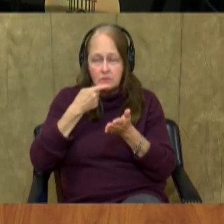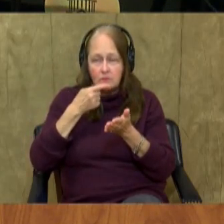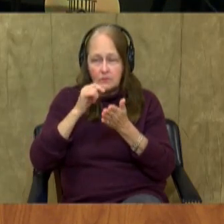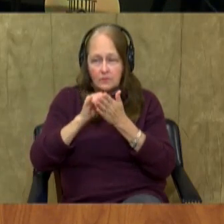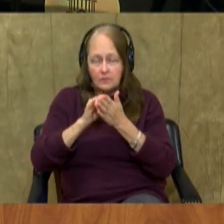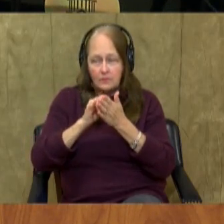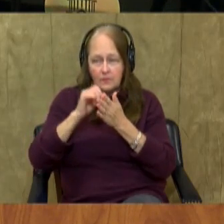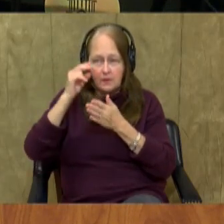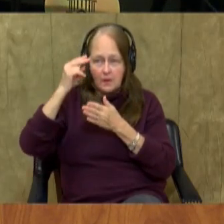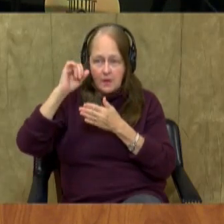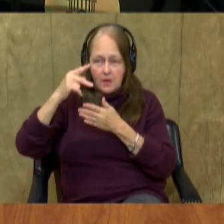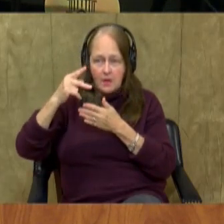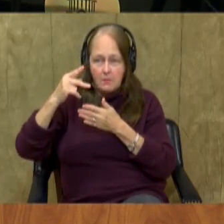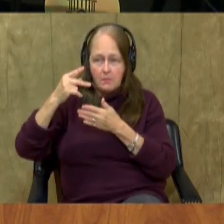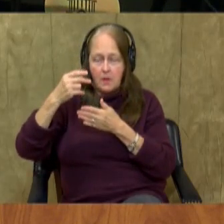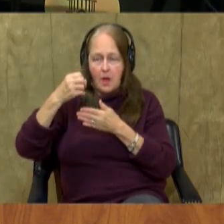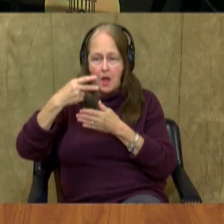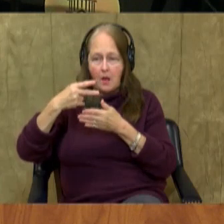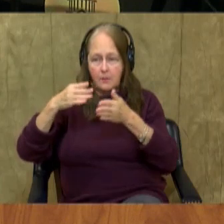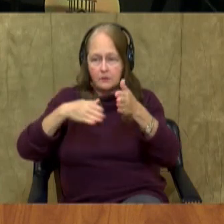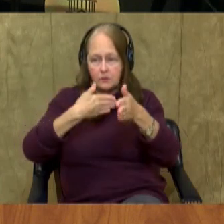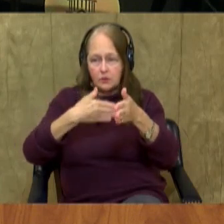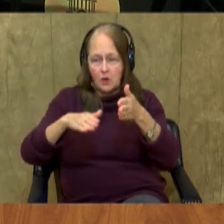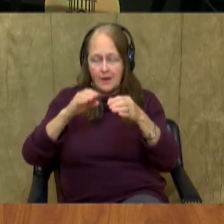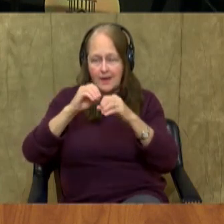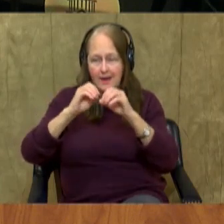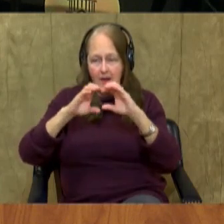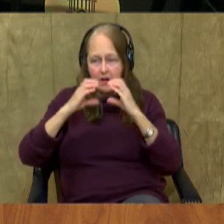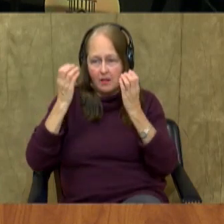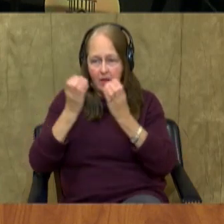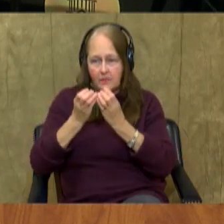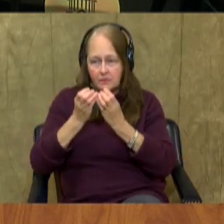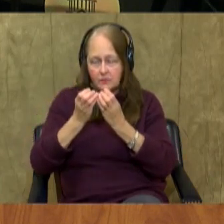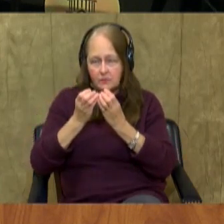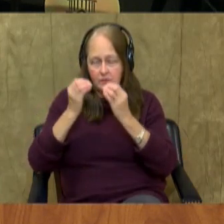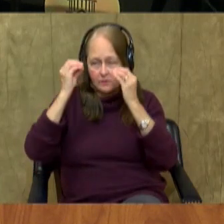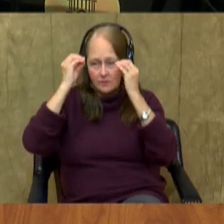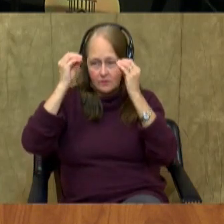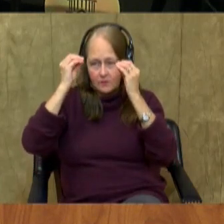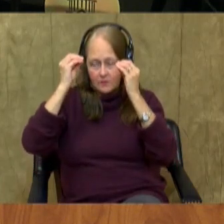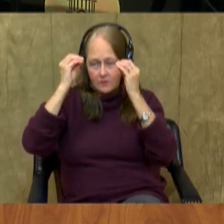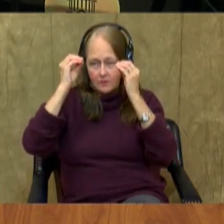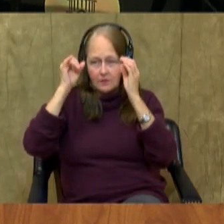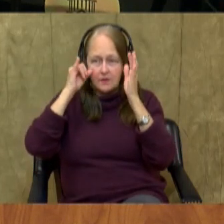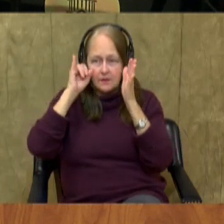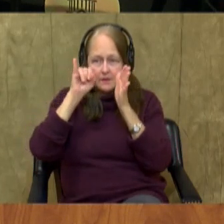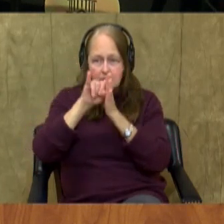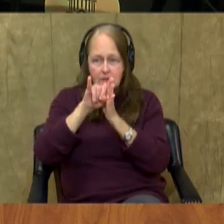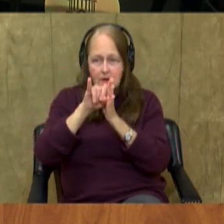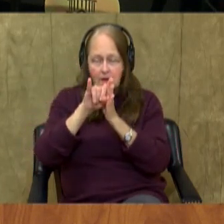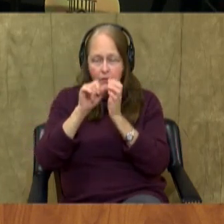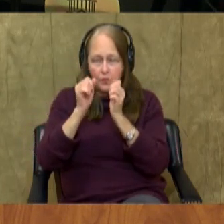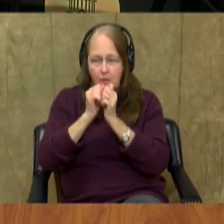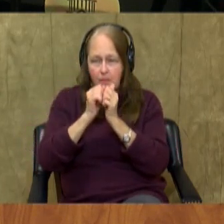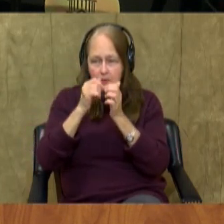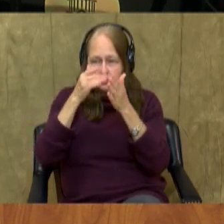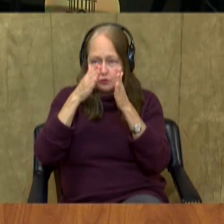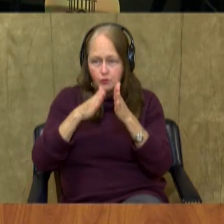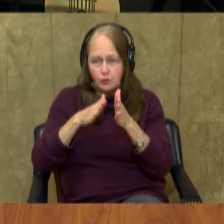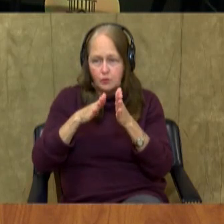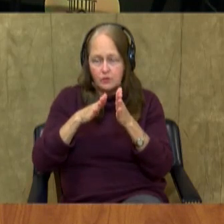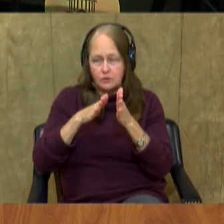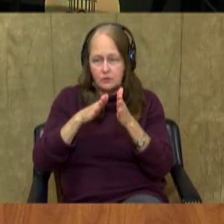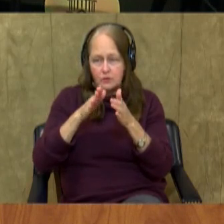that these hip-hop songs, if we're doing them in class, the teachers can identify with their students a little closer. They